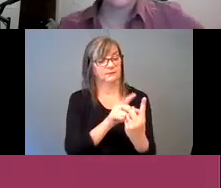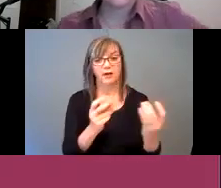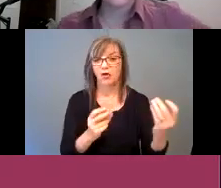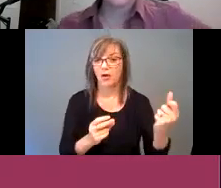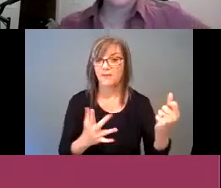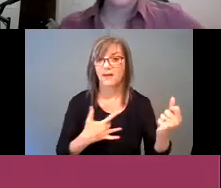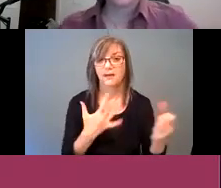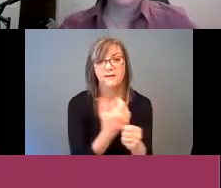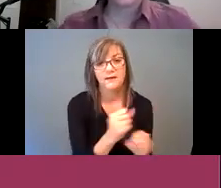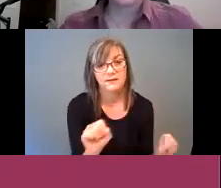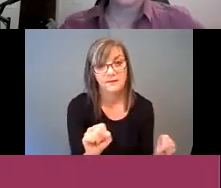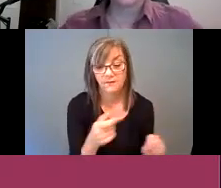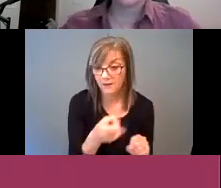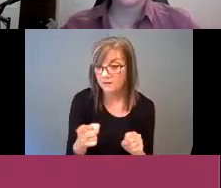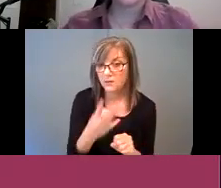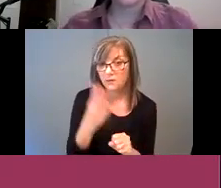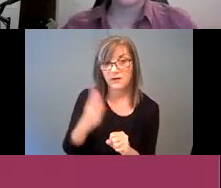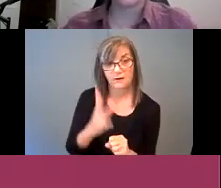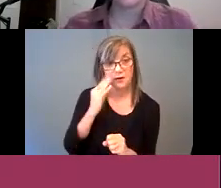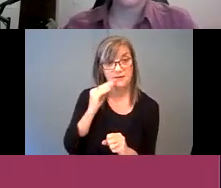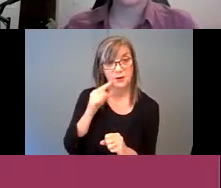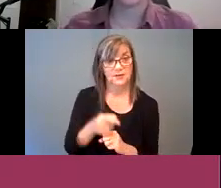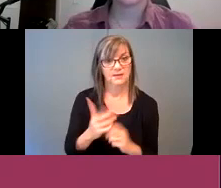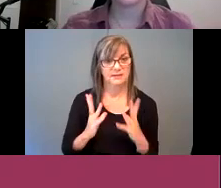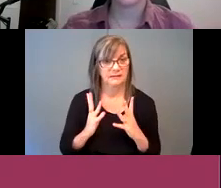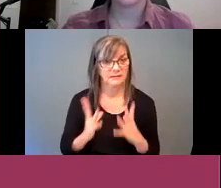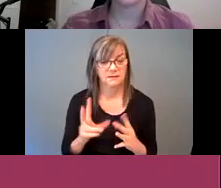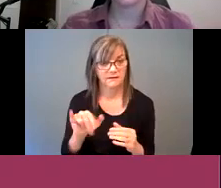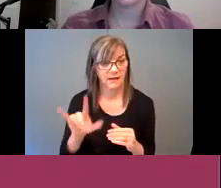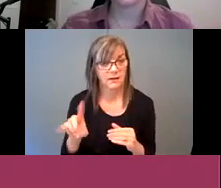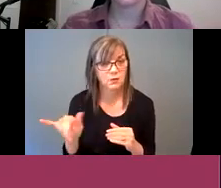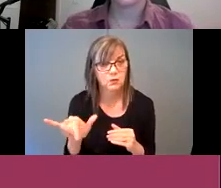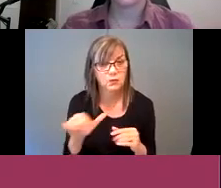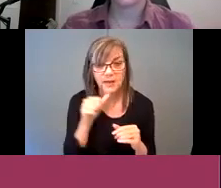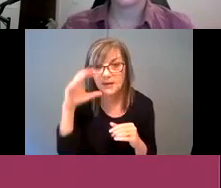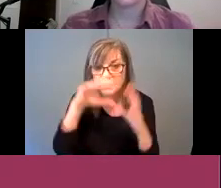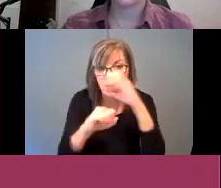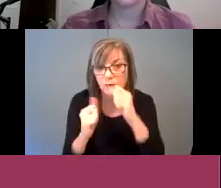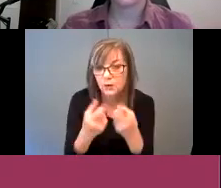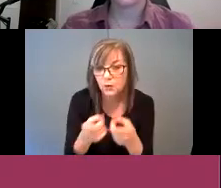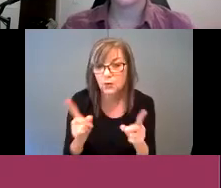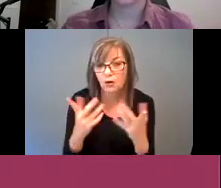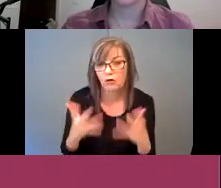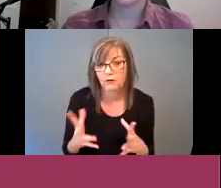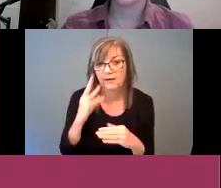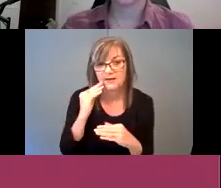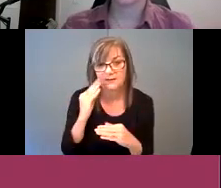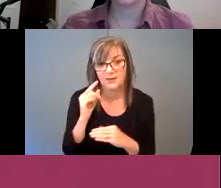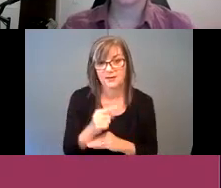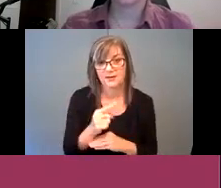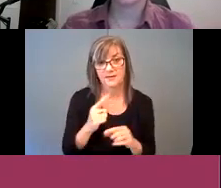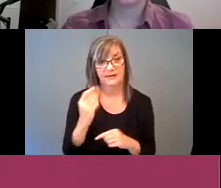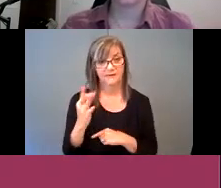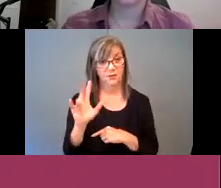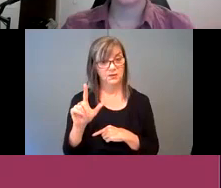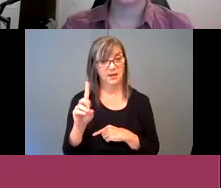haven't experienced this, that's completely valid too. We don't want to assume that that's something everyone has experienced. But if you have experienced